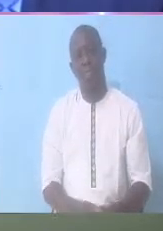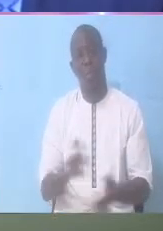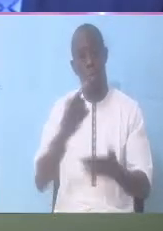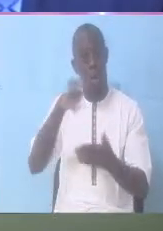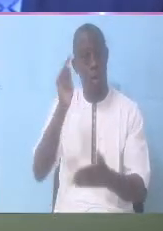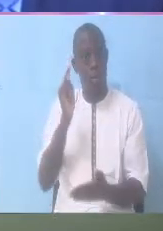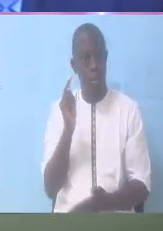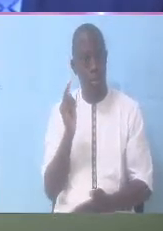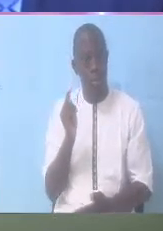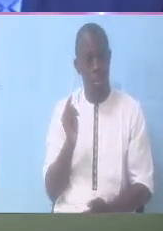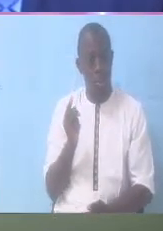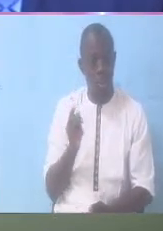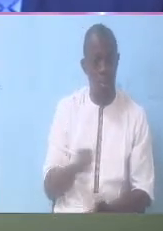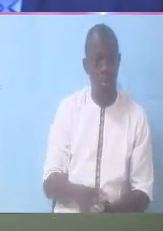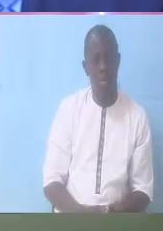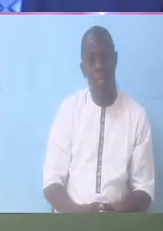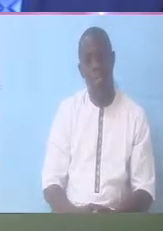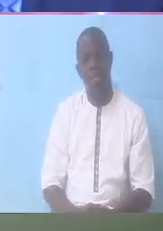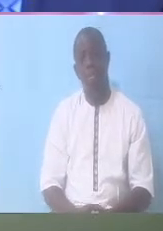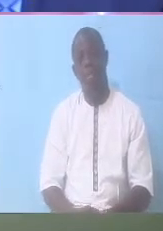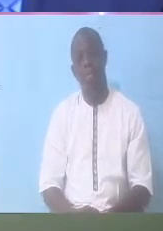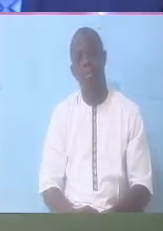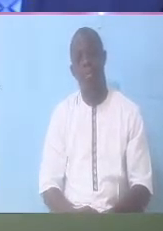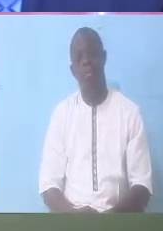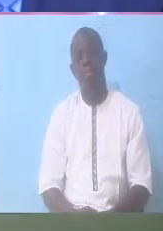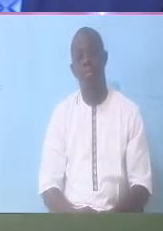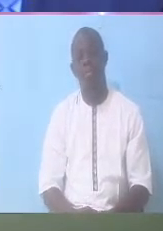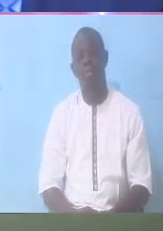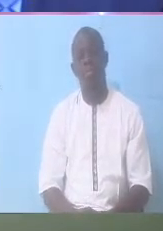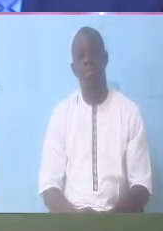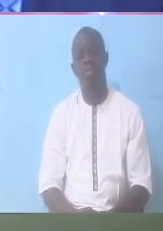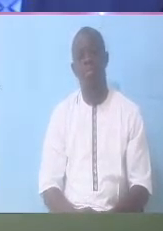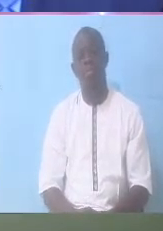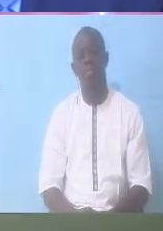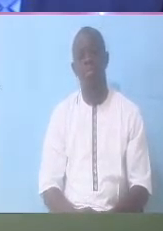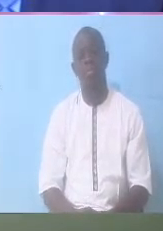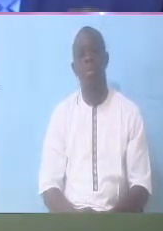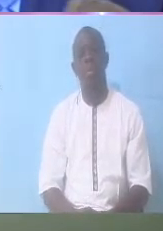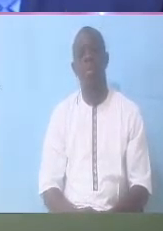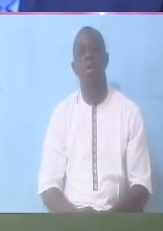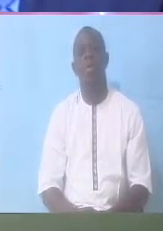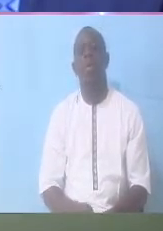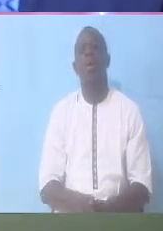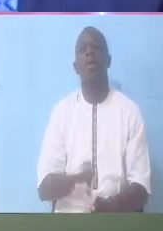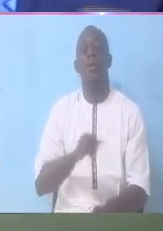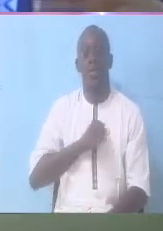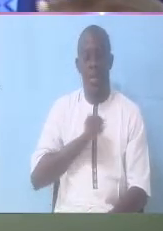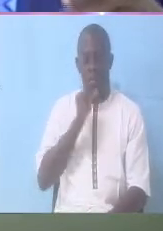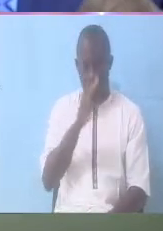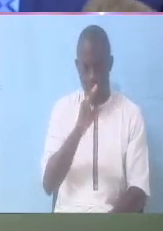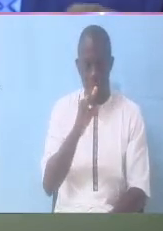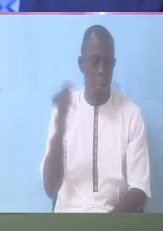Correct? Well, that is a hearsay because I've never ever attended that panel. I've never been there, sir.